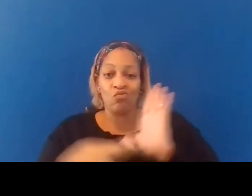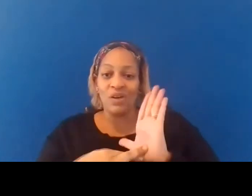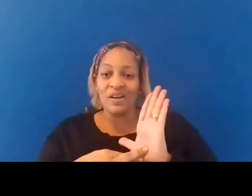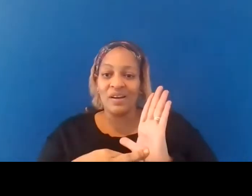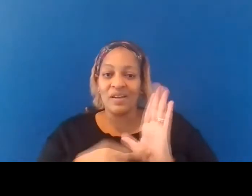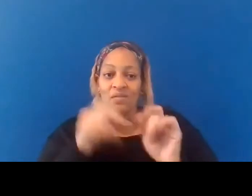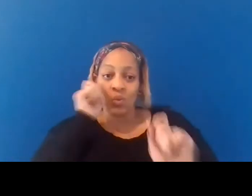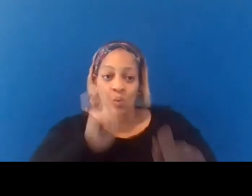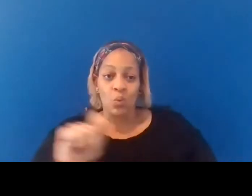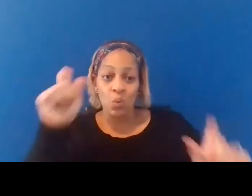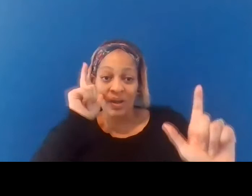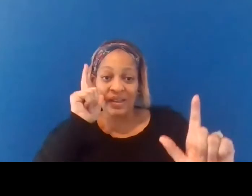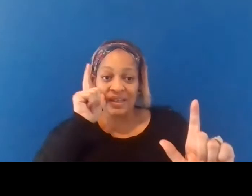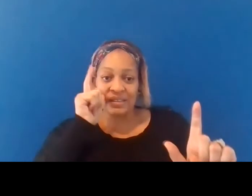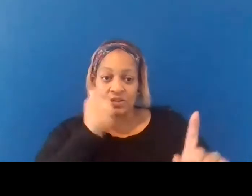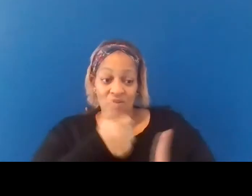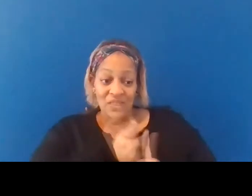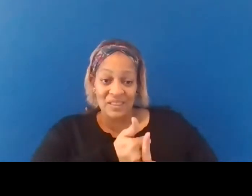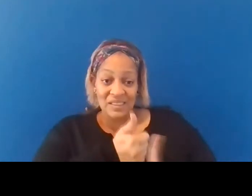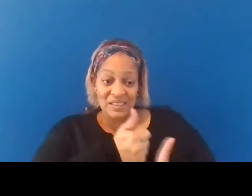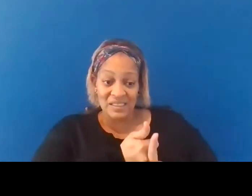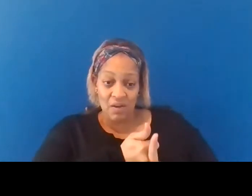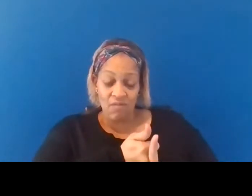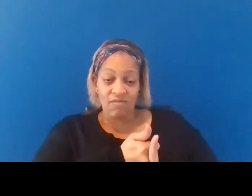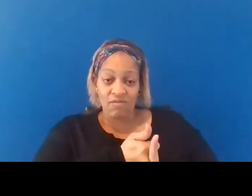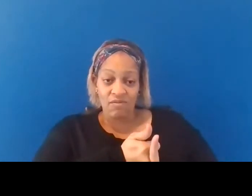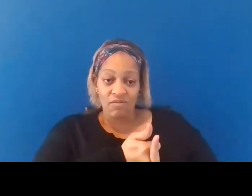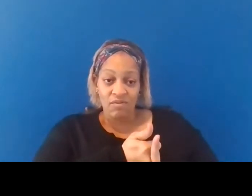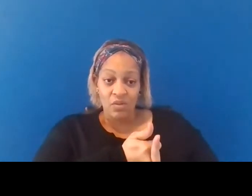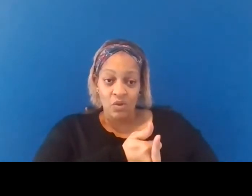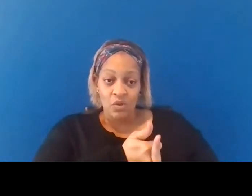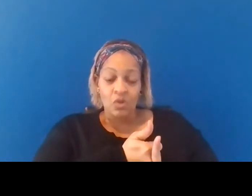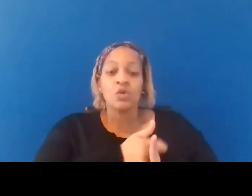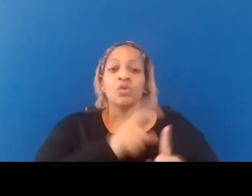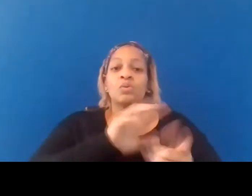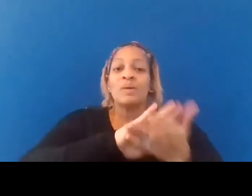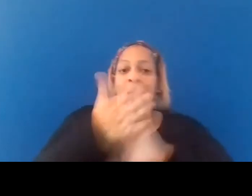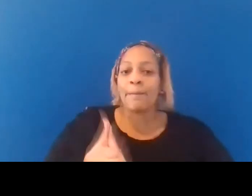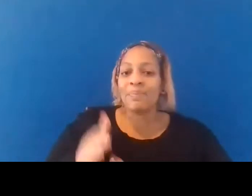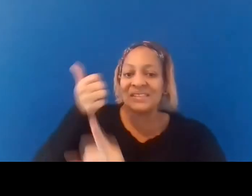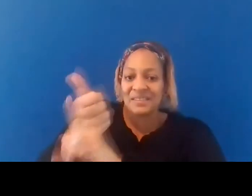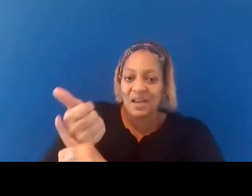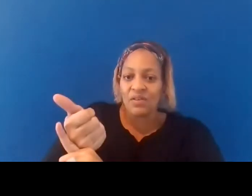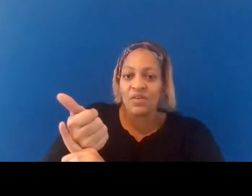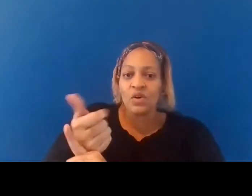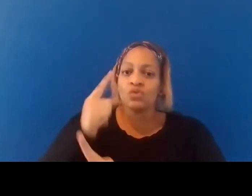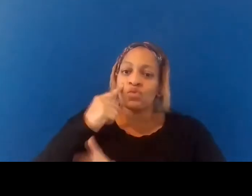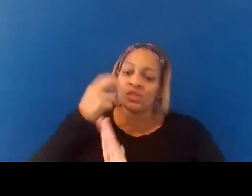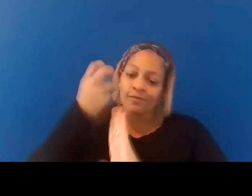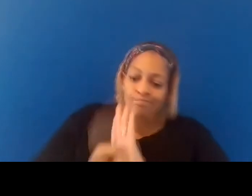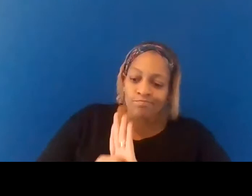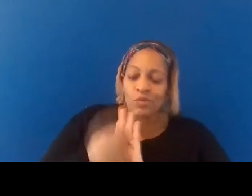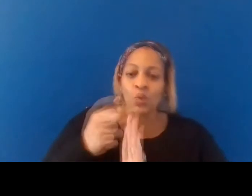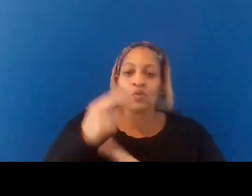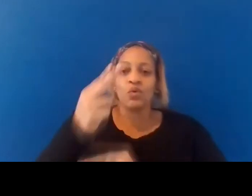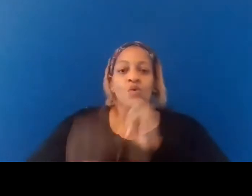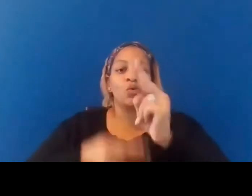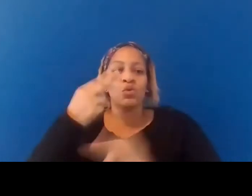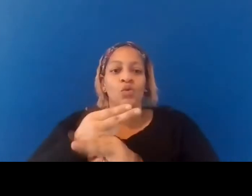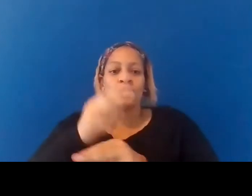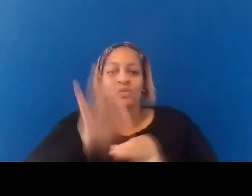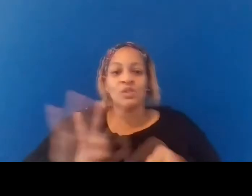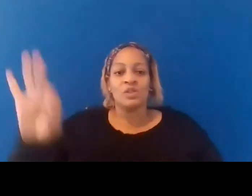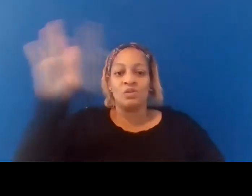lowercase self, to the self, the emergence of the universal spirit through the individual mind.